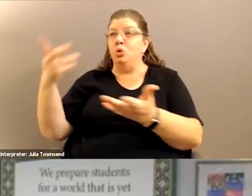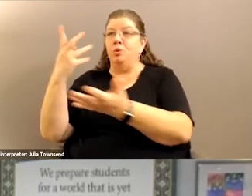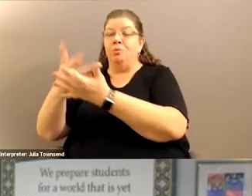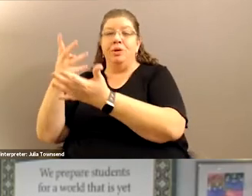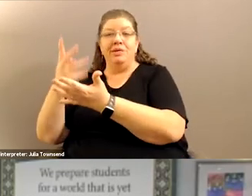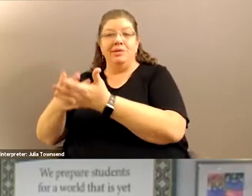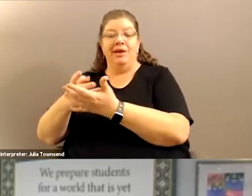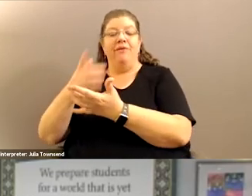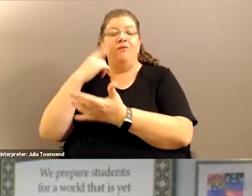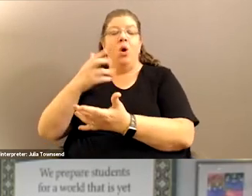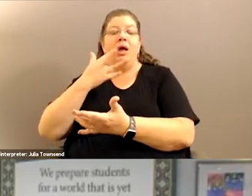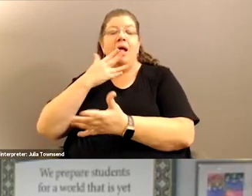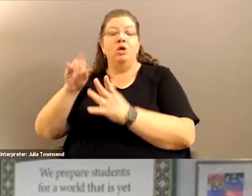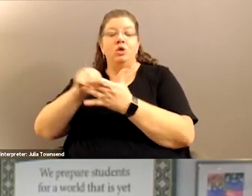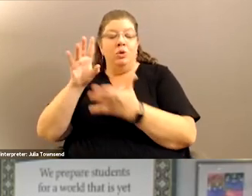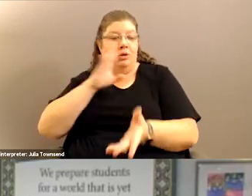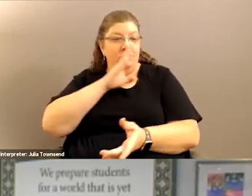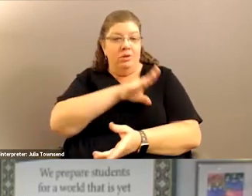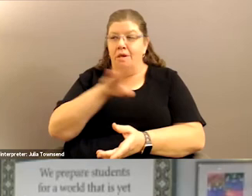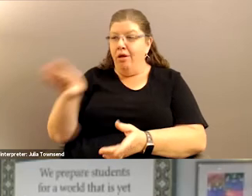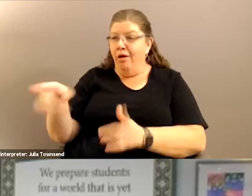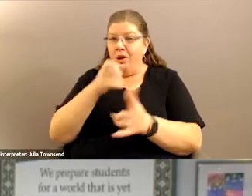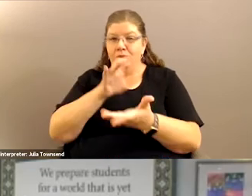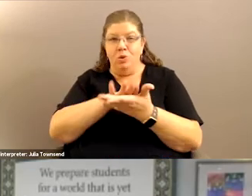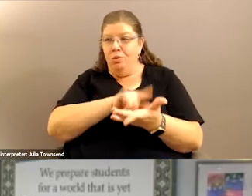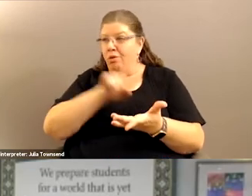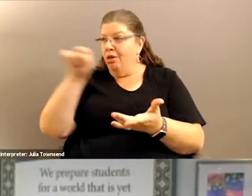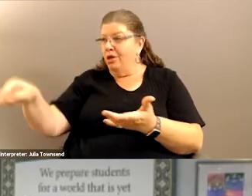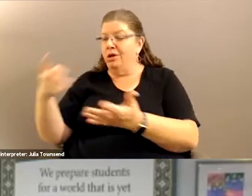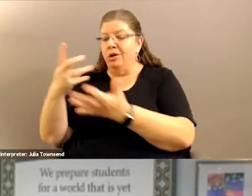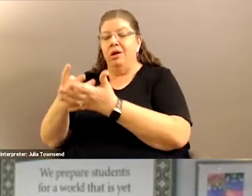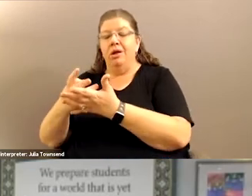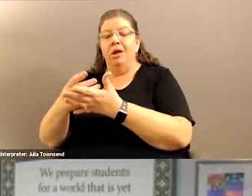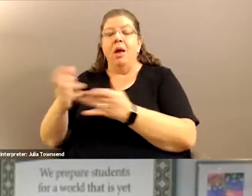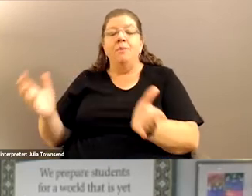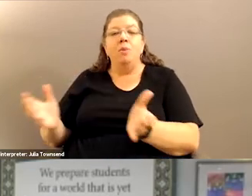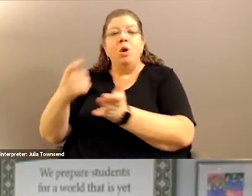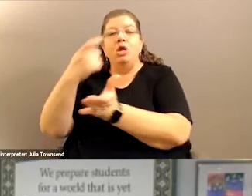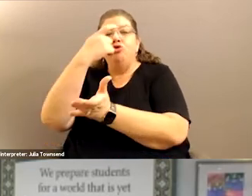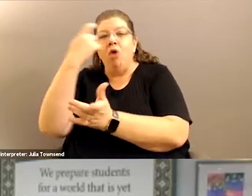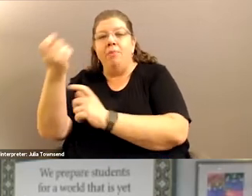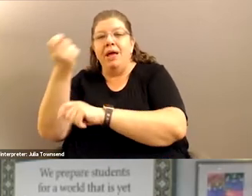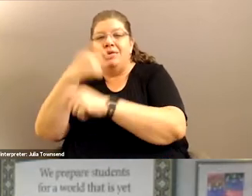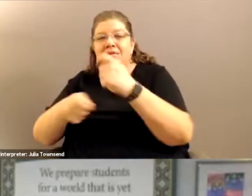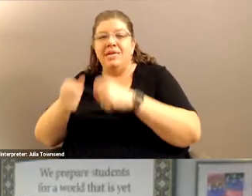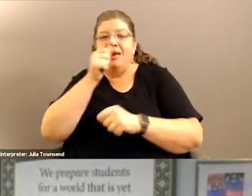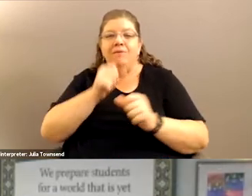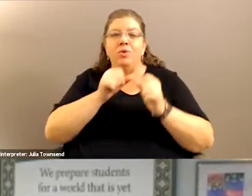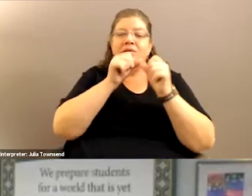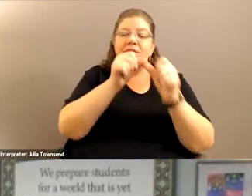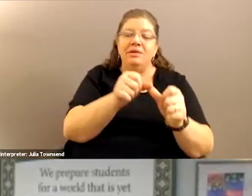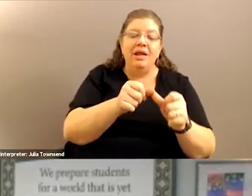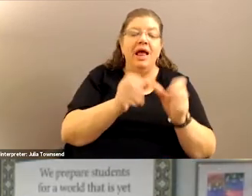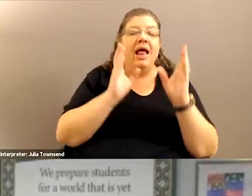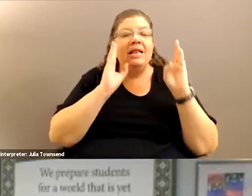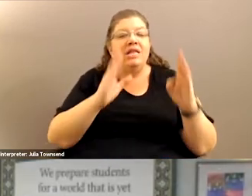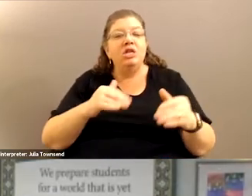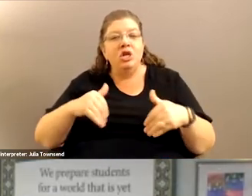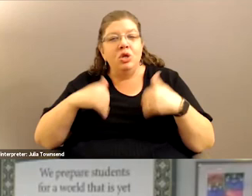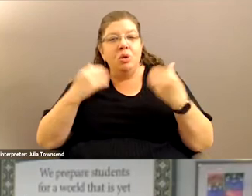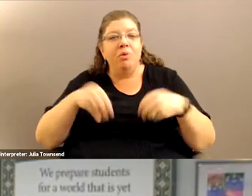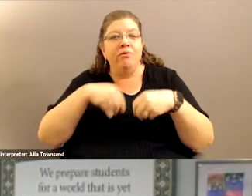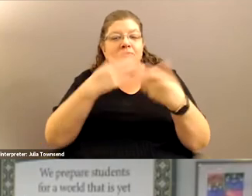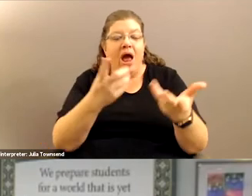therefore promoting trauma instead of resiliency listening to youth providing them with the services they need for their mental health